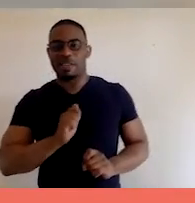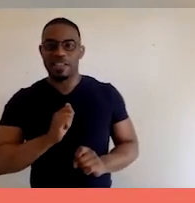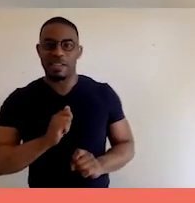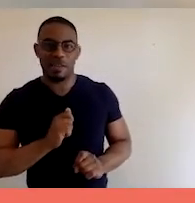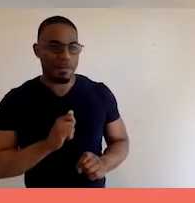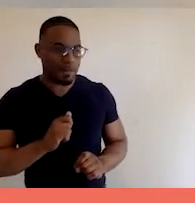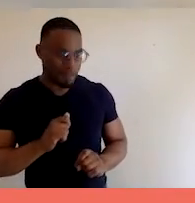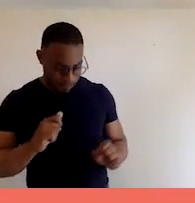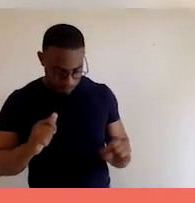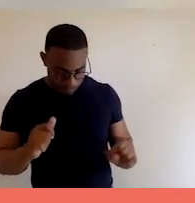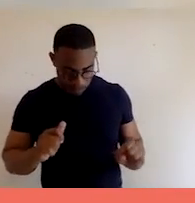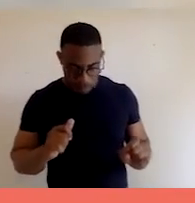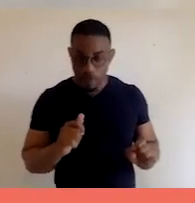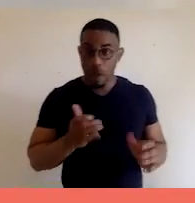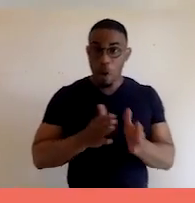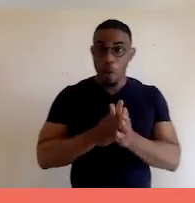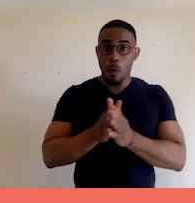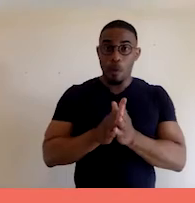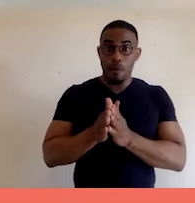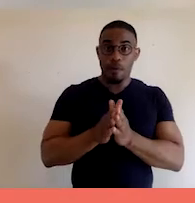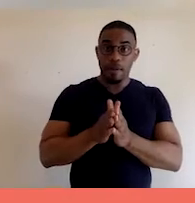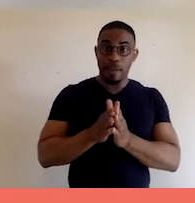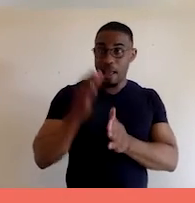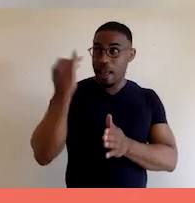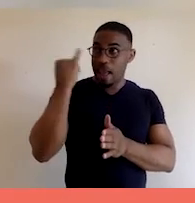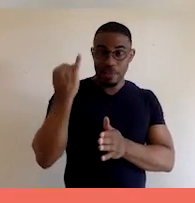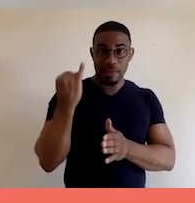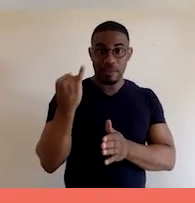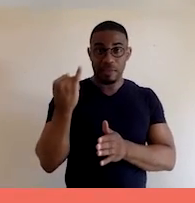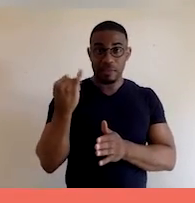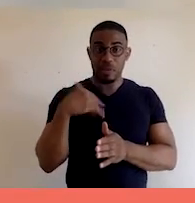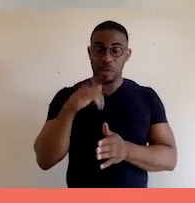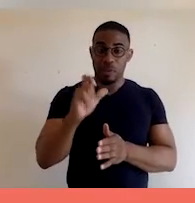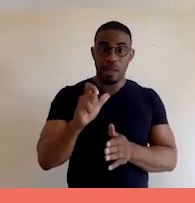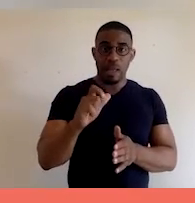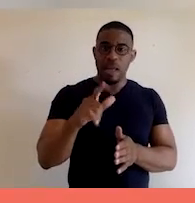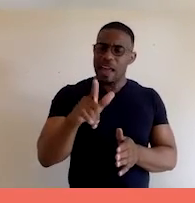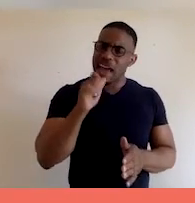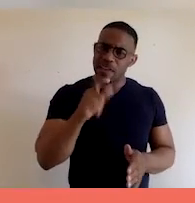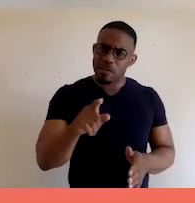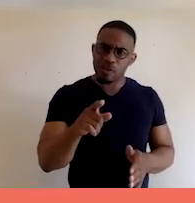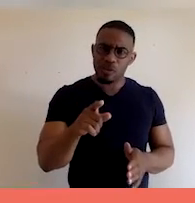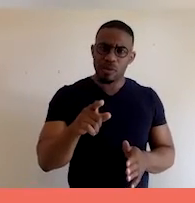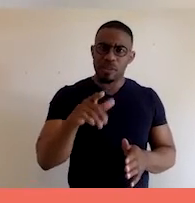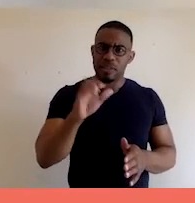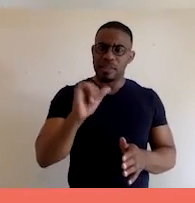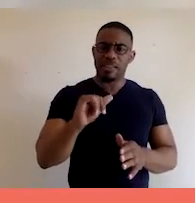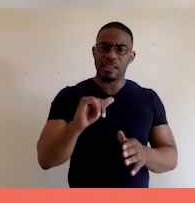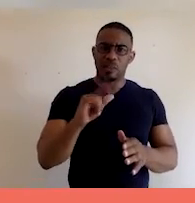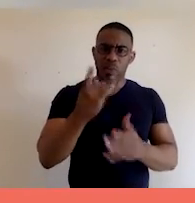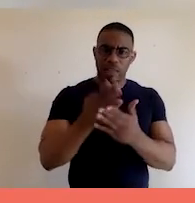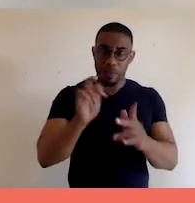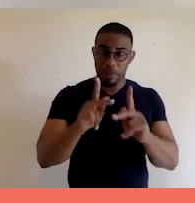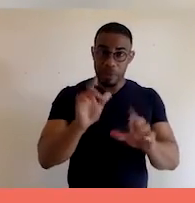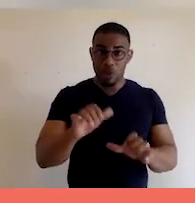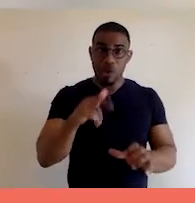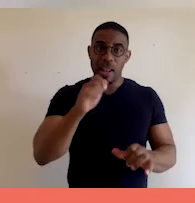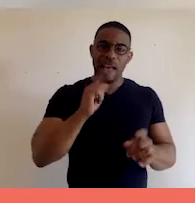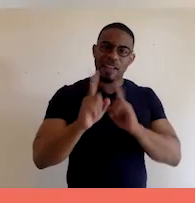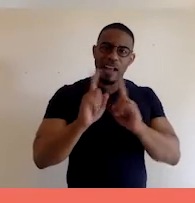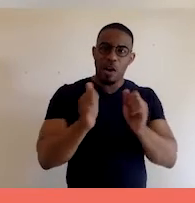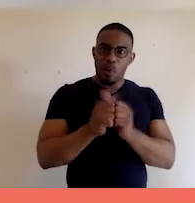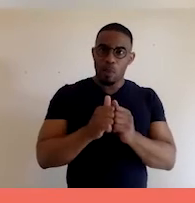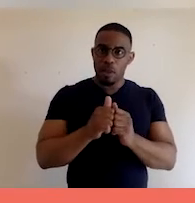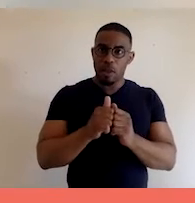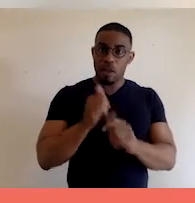the motivation, ideas that we need. Haven't you? And that's one thing that people need to do. You need to have a conversation